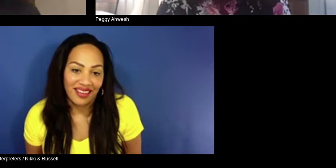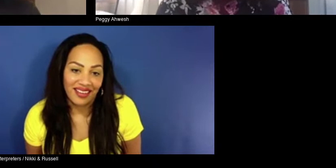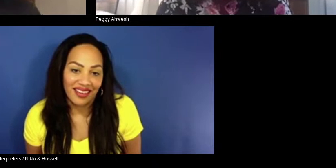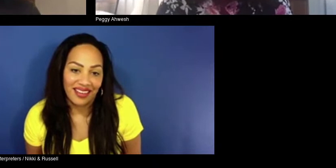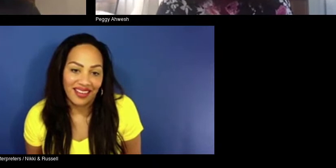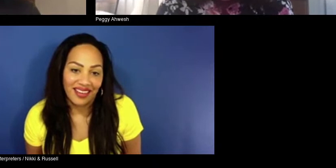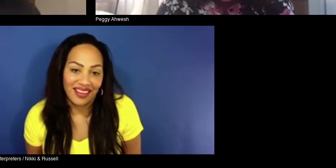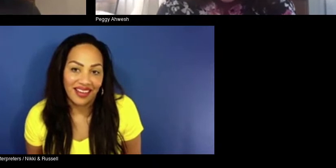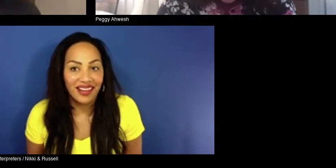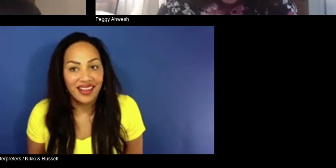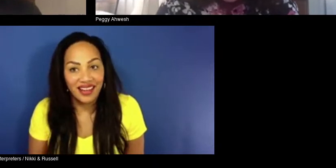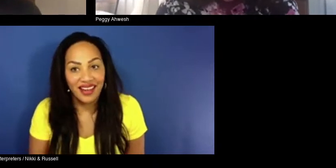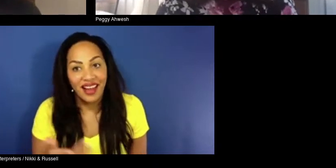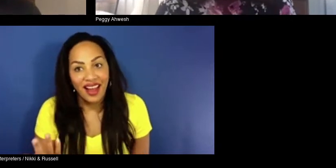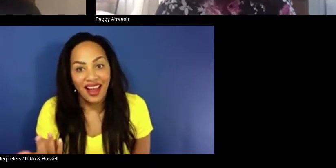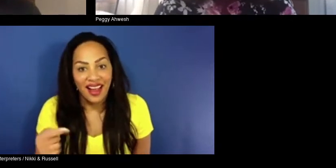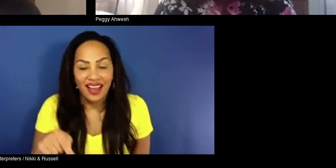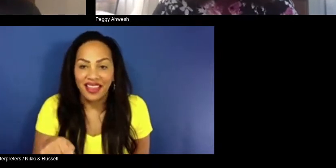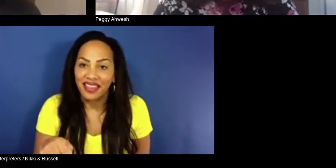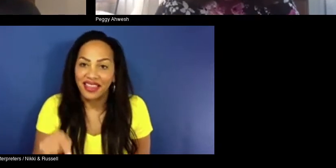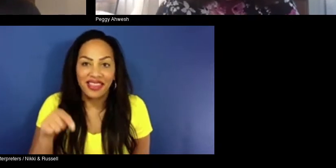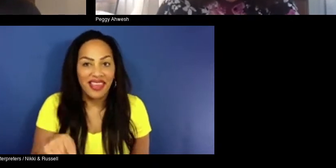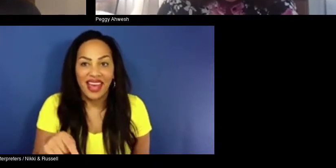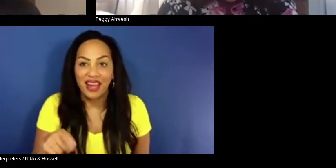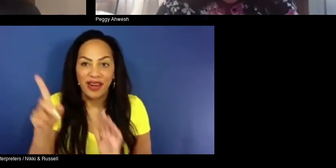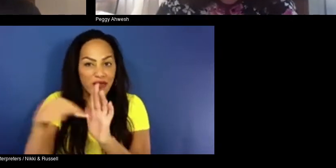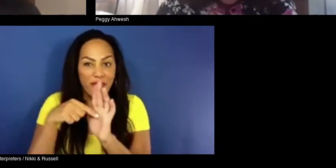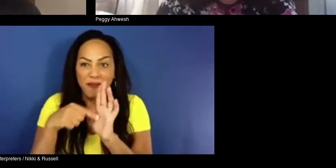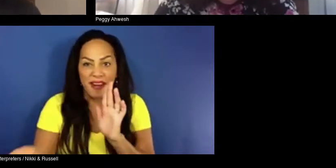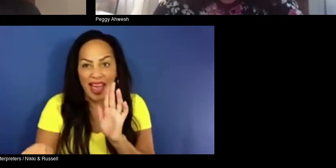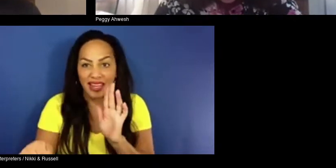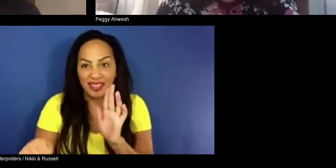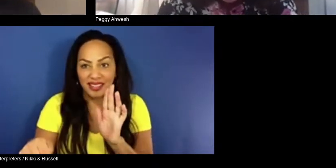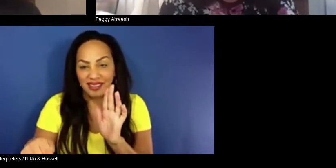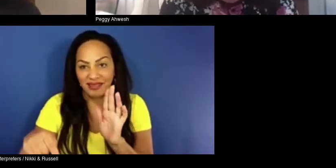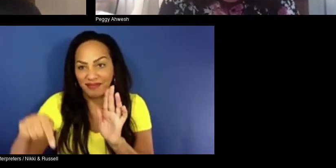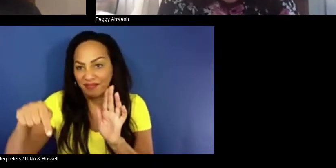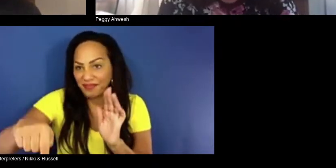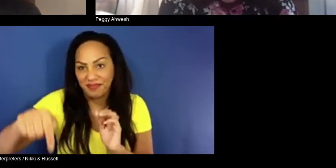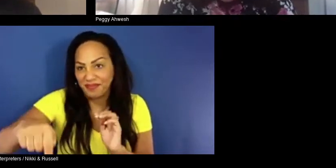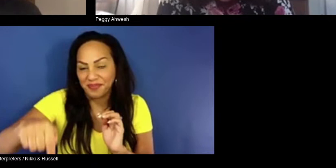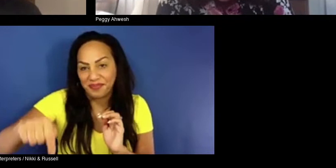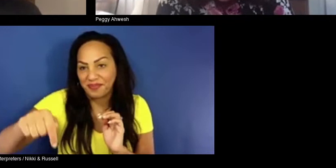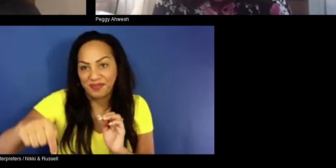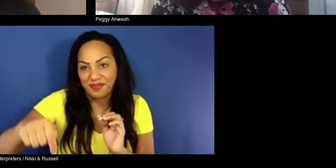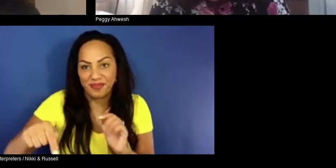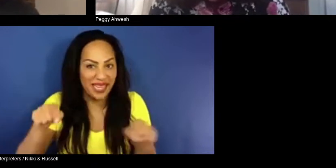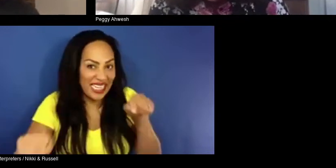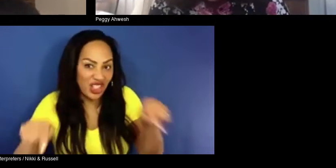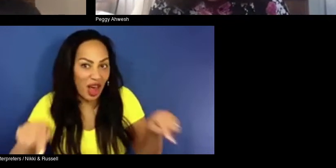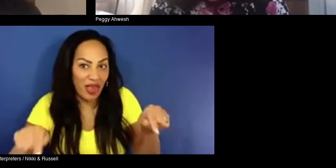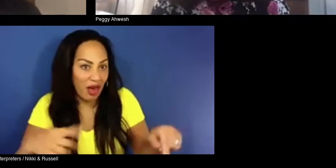they reflect each other and become like sort of the opposite of each other, but the yin and yang of it.